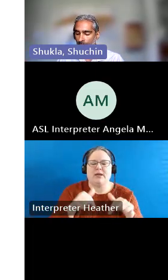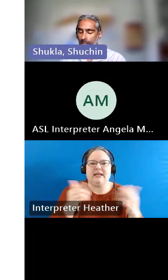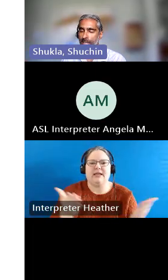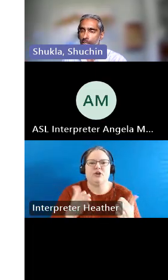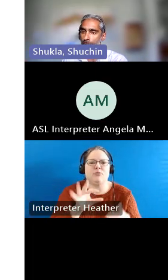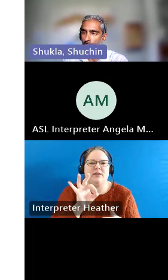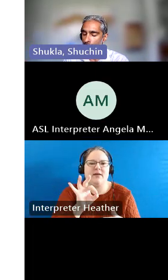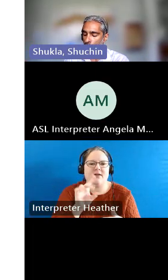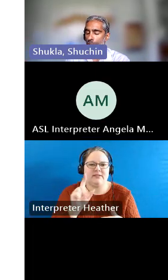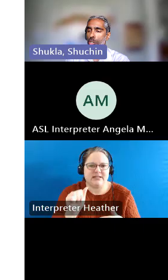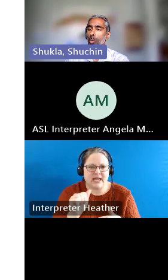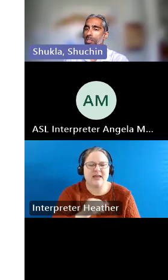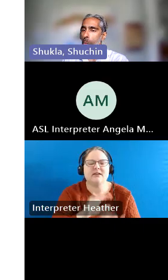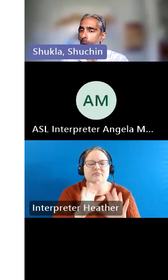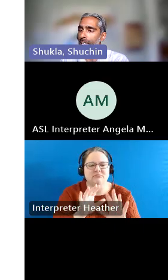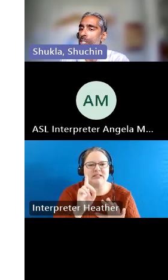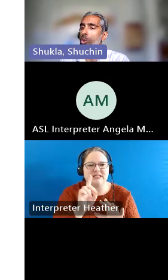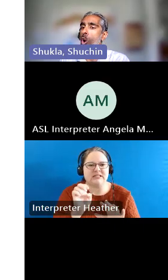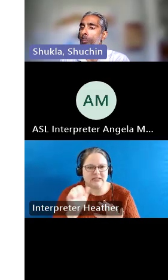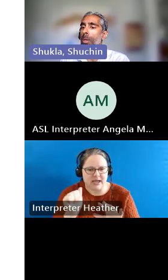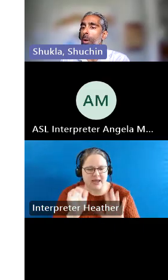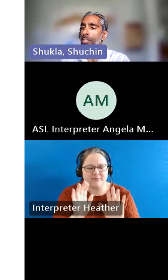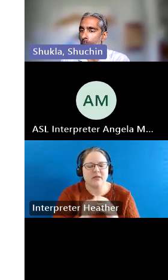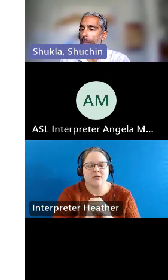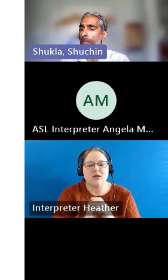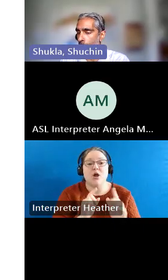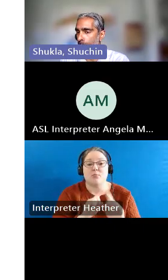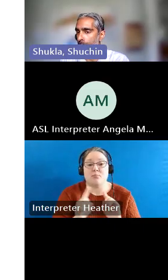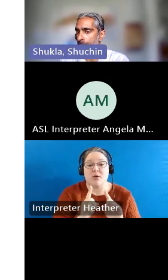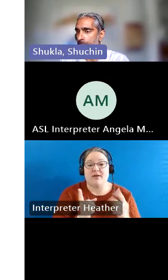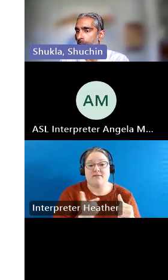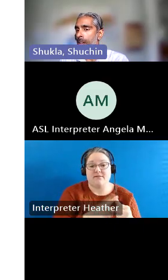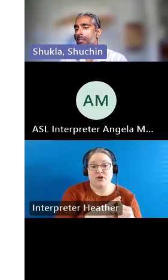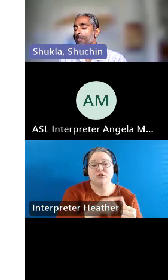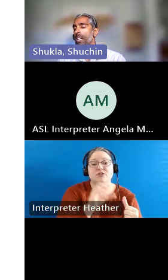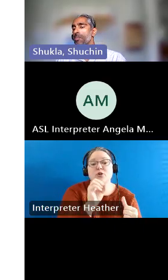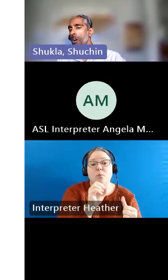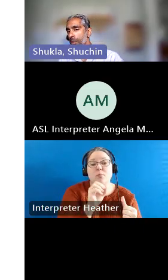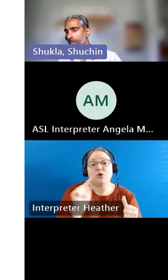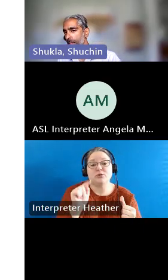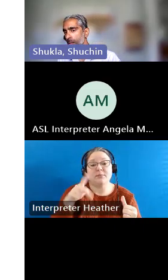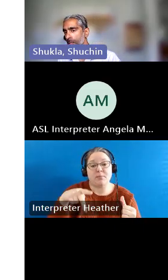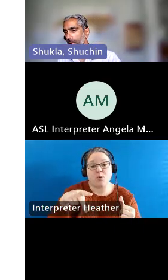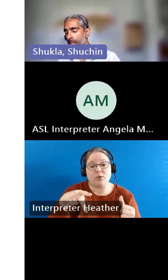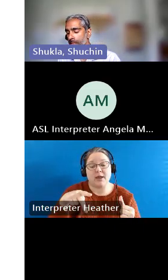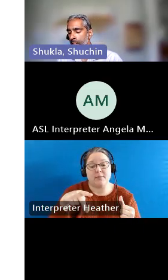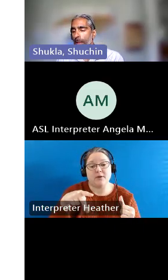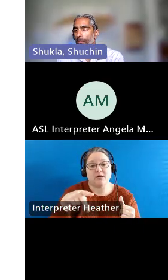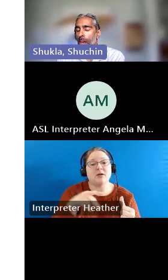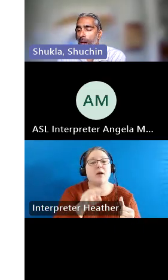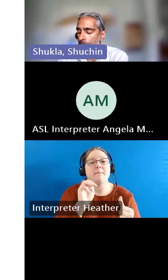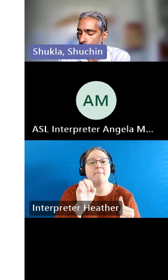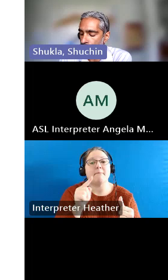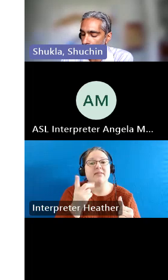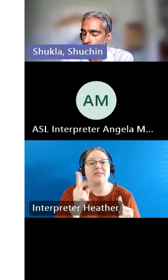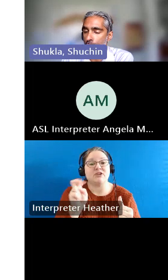and FDA and et cetera. But 2 ways. One is through opioid treatment programs. Sometimes we call those methadone